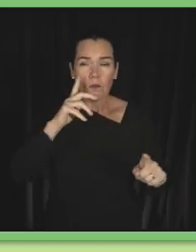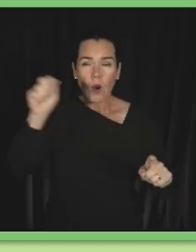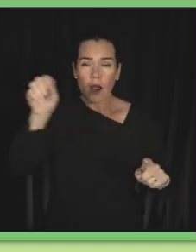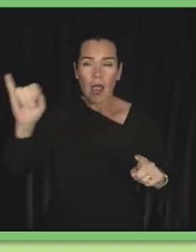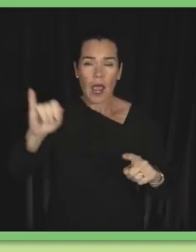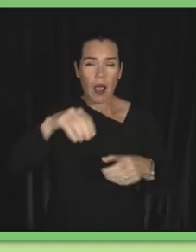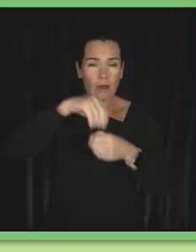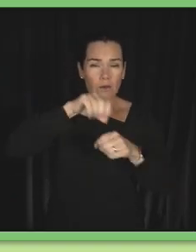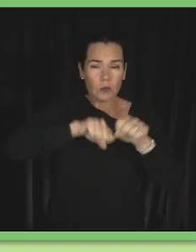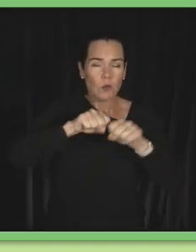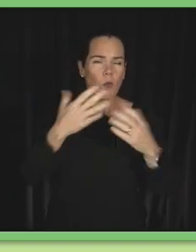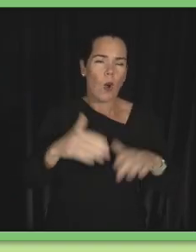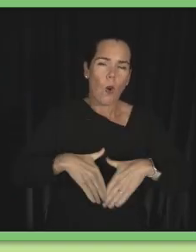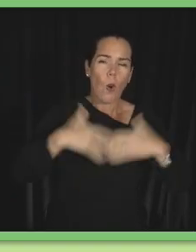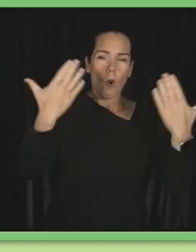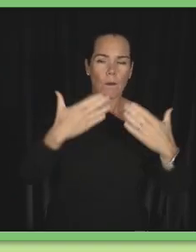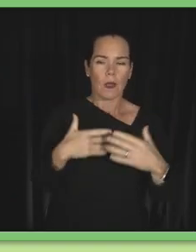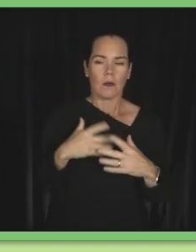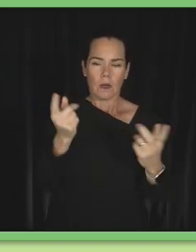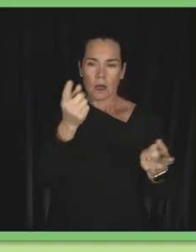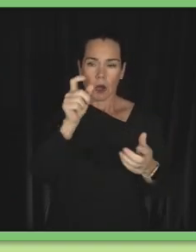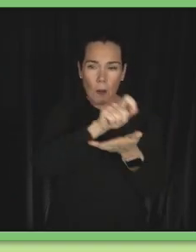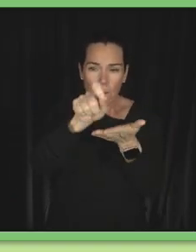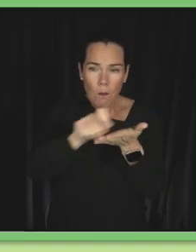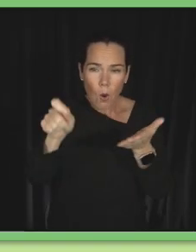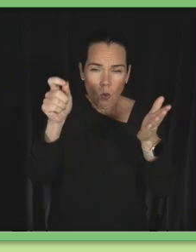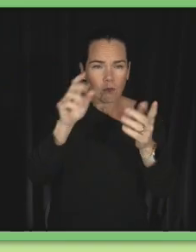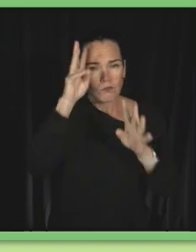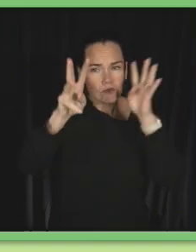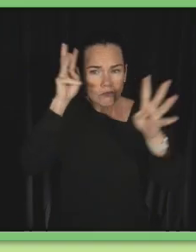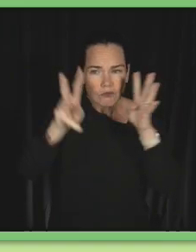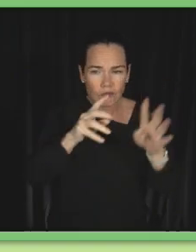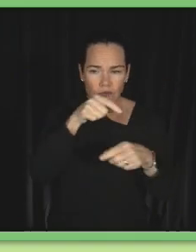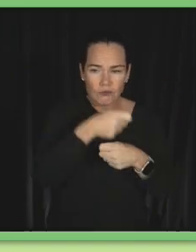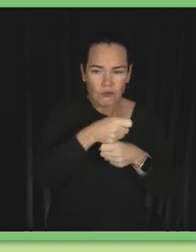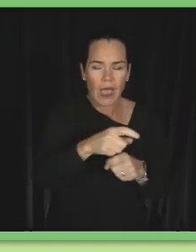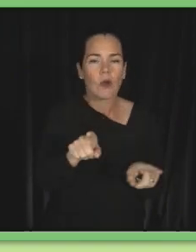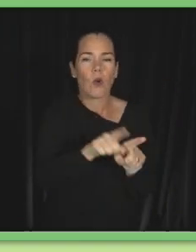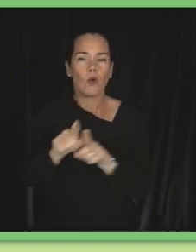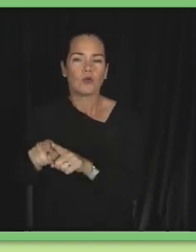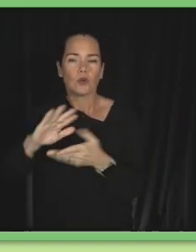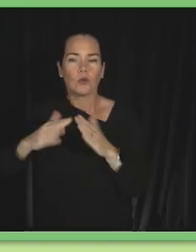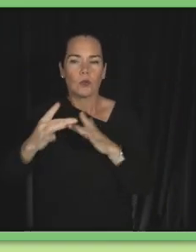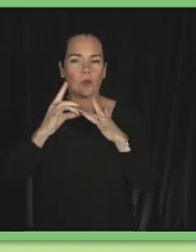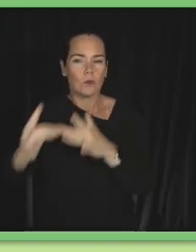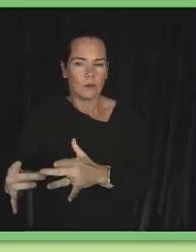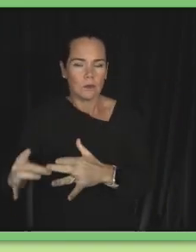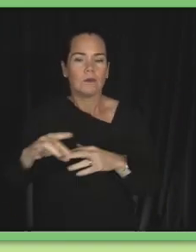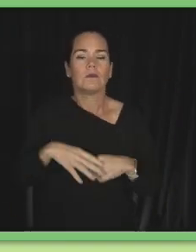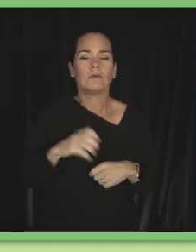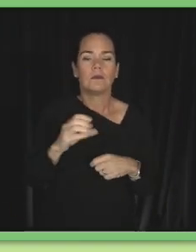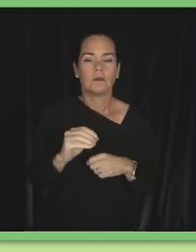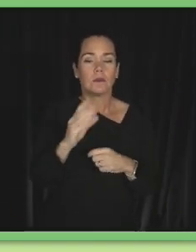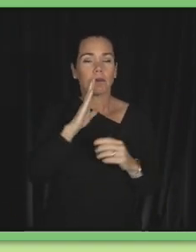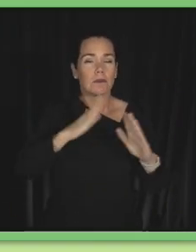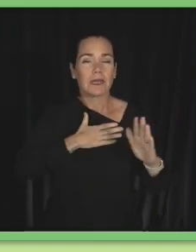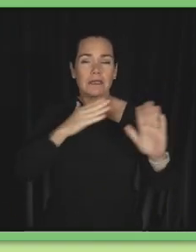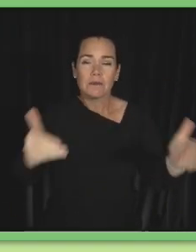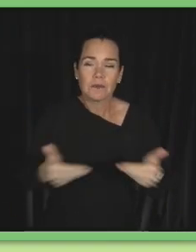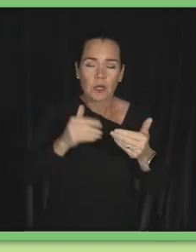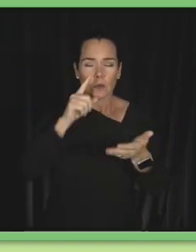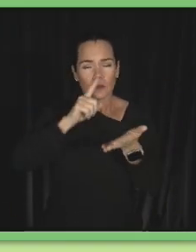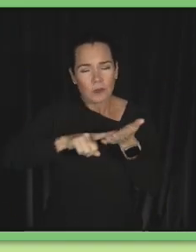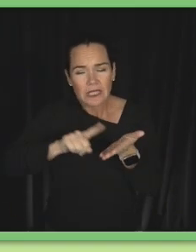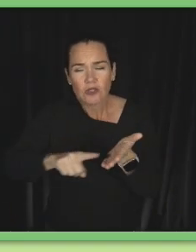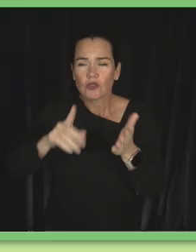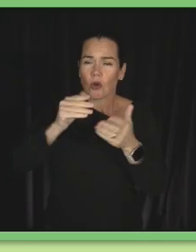infrastructure open, composable, and community-driven. So today, I'd like to invite all of you, developer, researcher, and